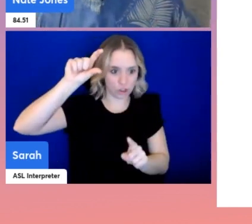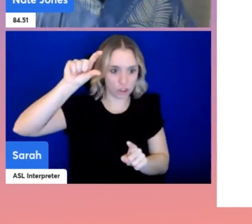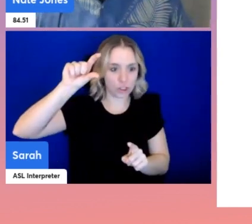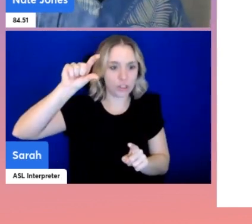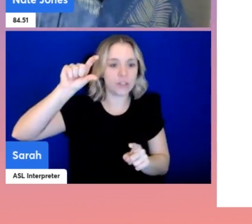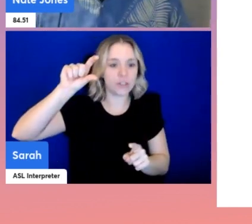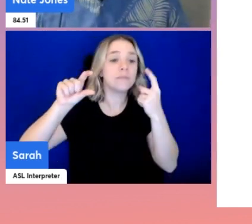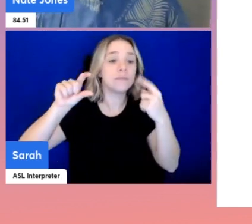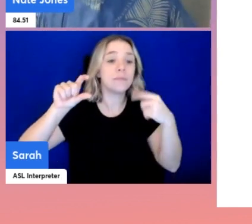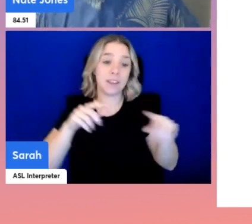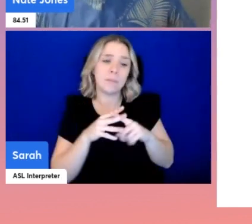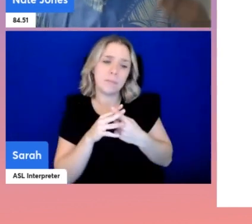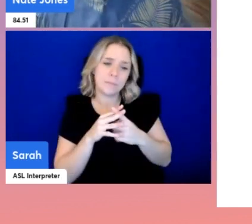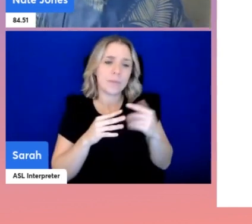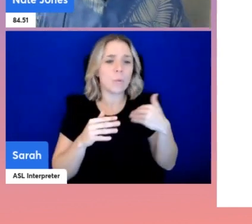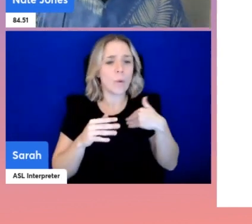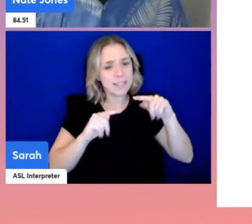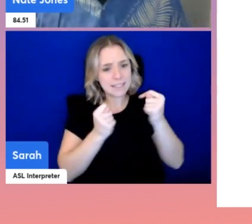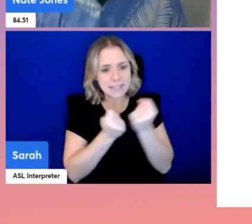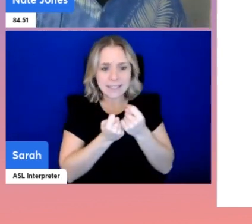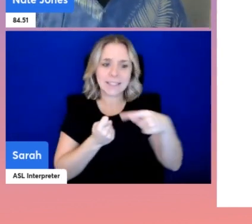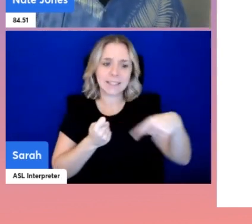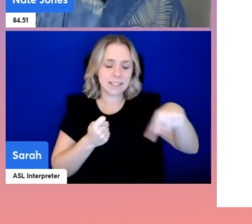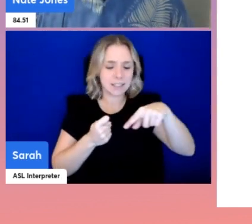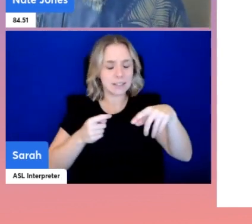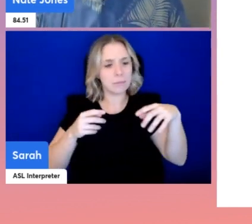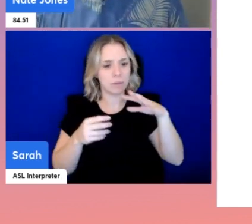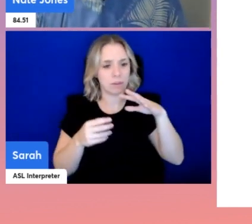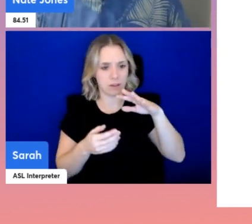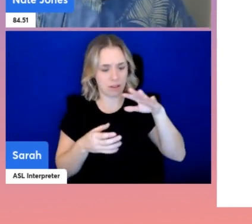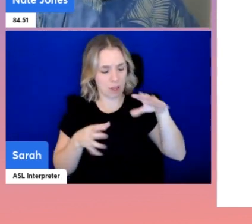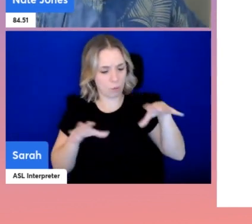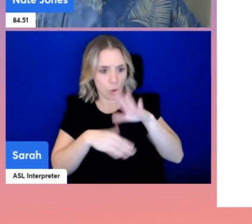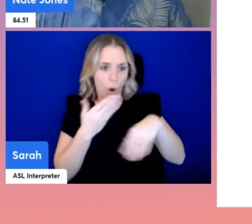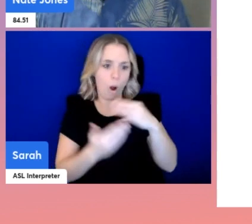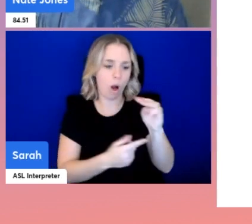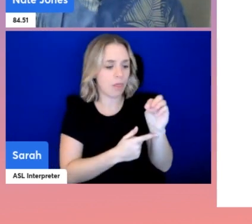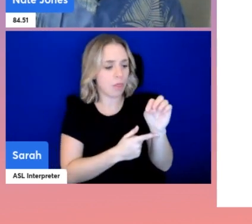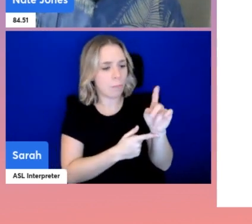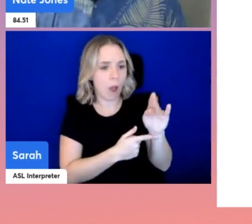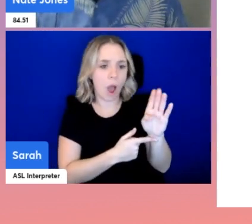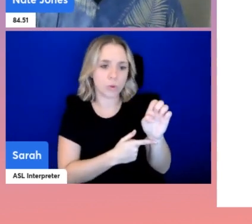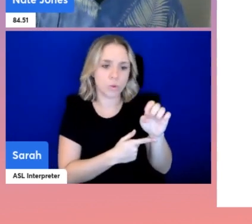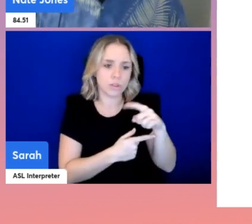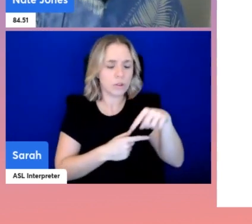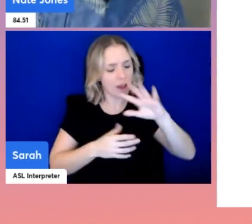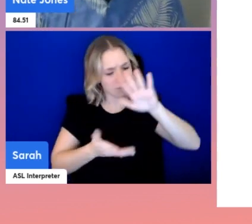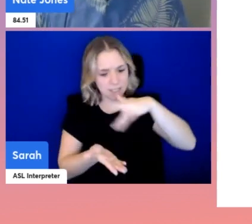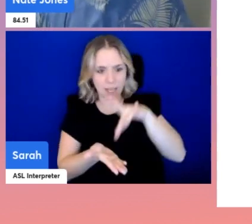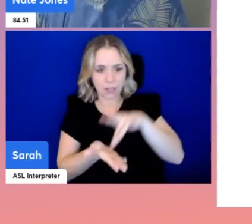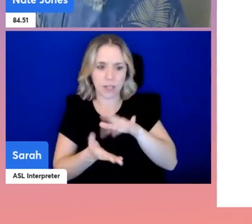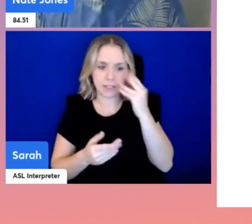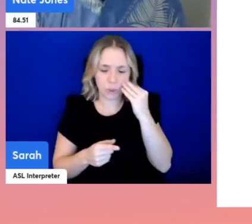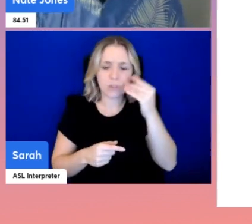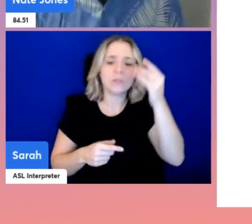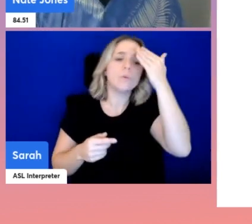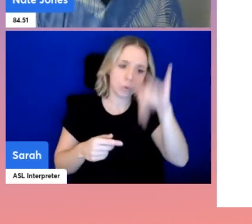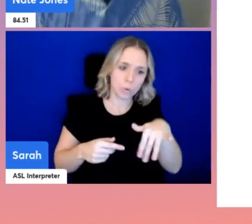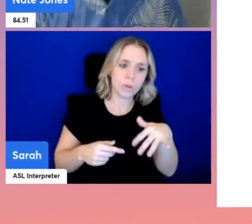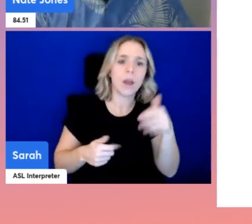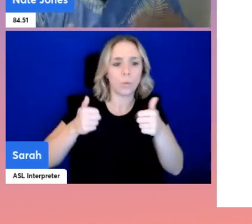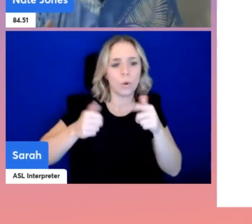doing all the modules, writing them. And so you had a pretty centralized experience. You knew which variables, which outputs to expect, that kind of